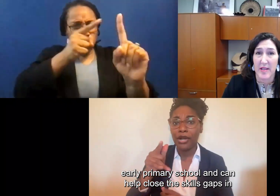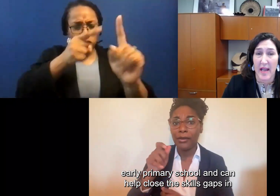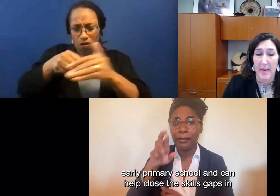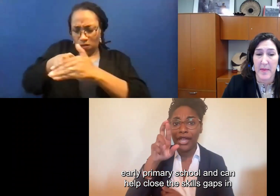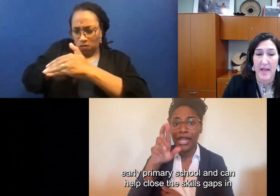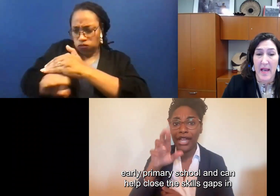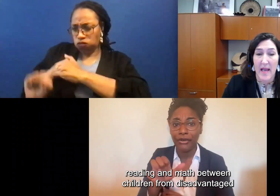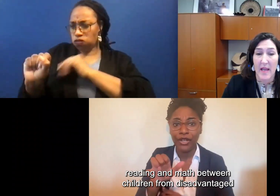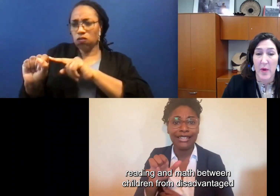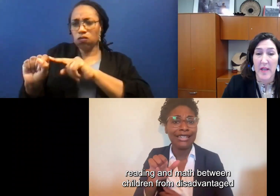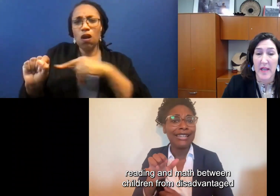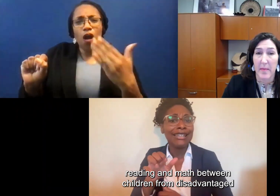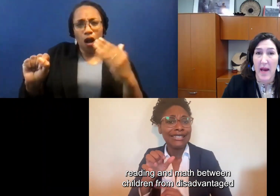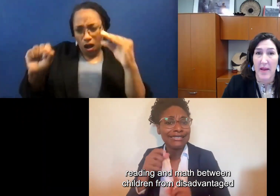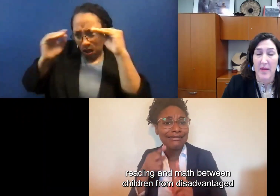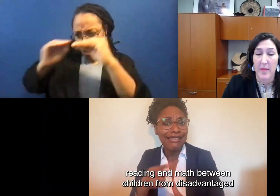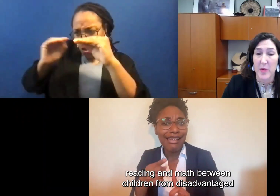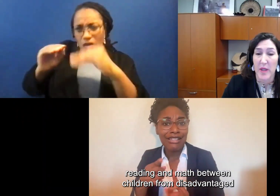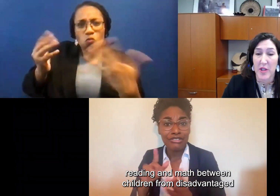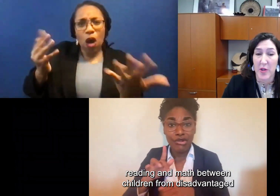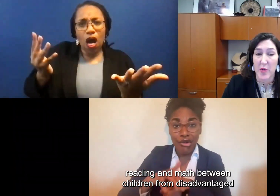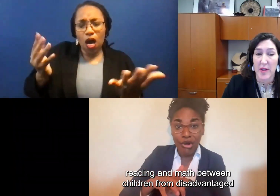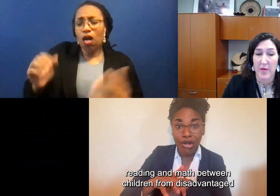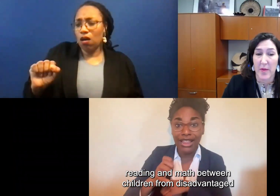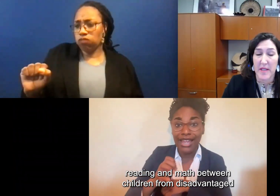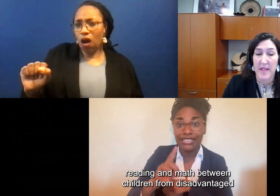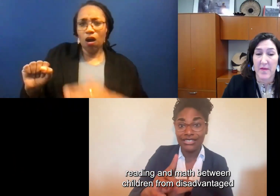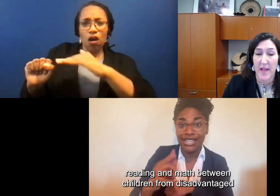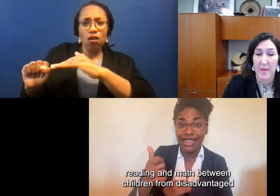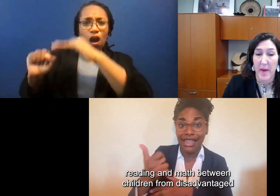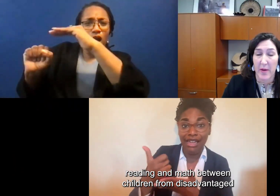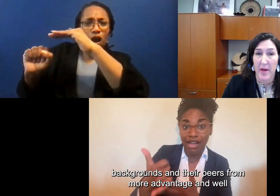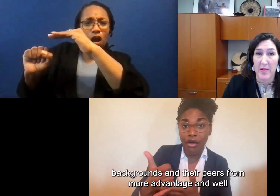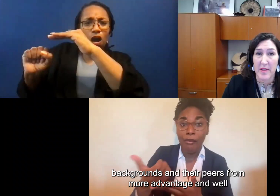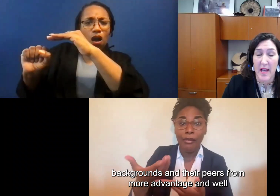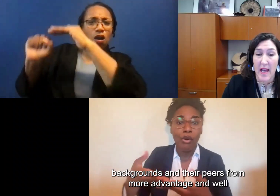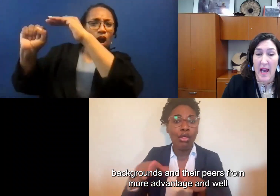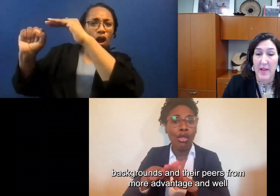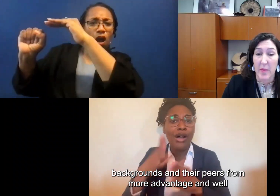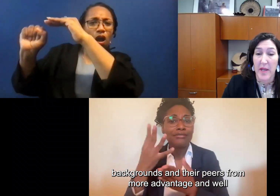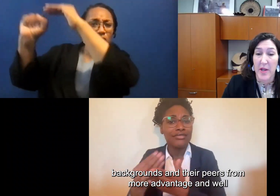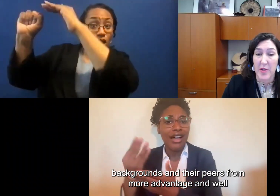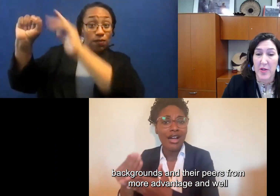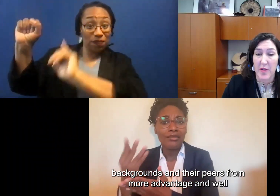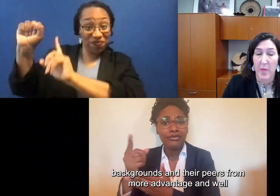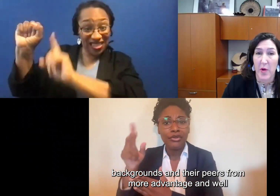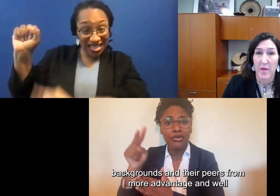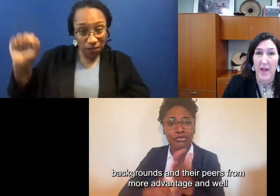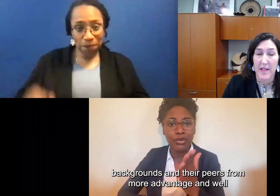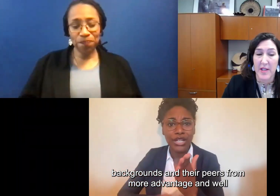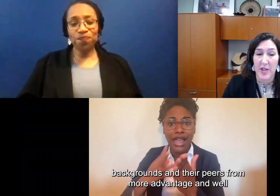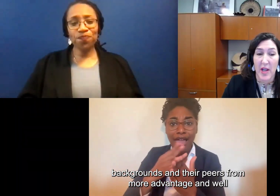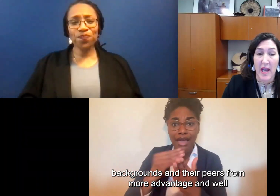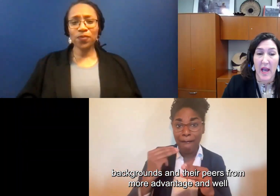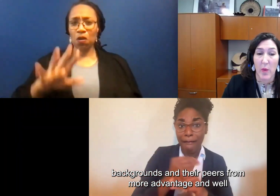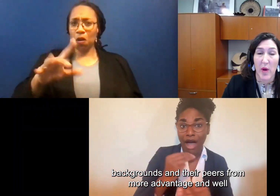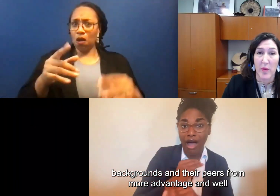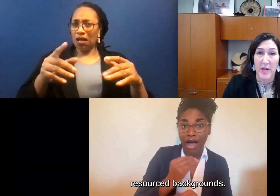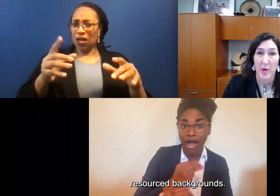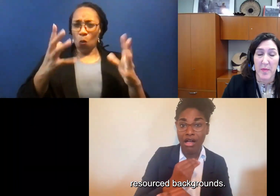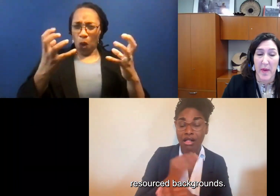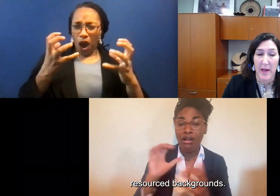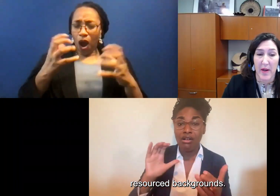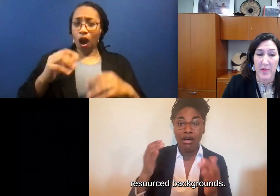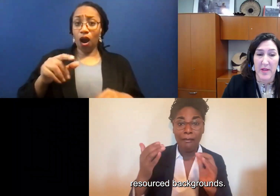close the skills gaps in reading and math between children from disadvantaged backgrounds and their peers from more advantaged